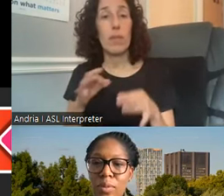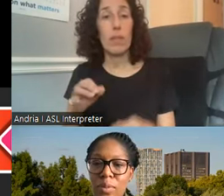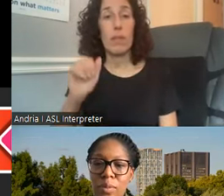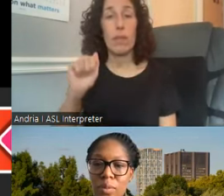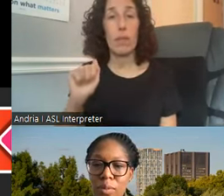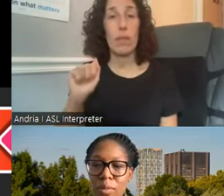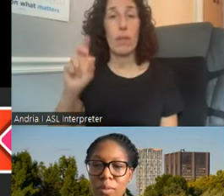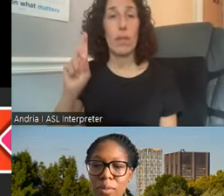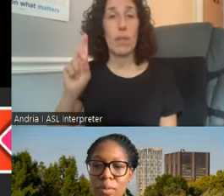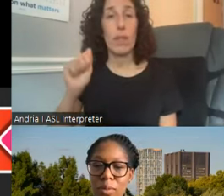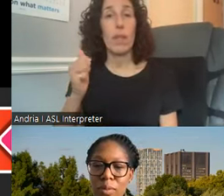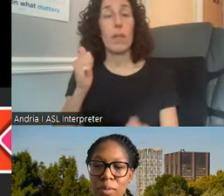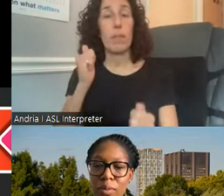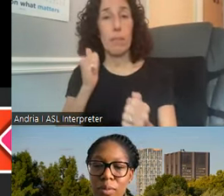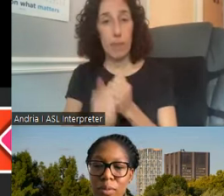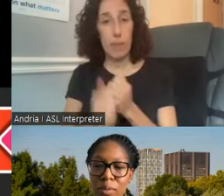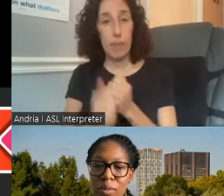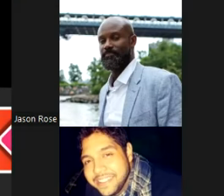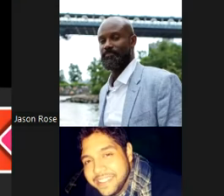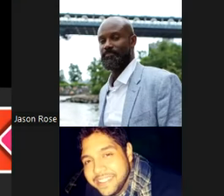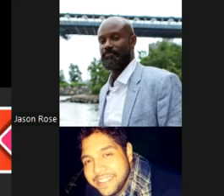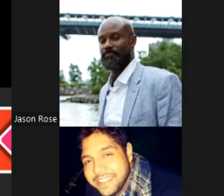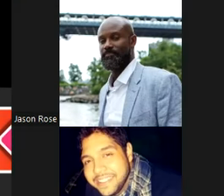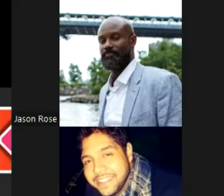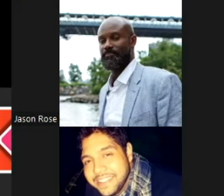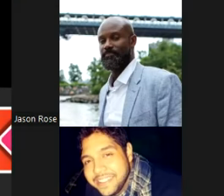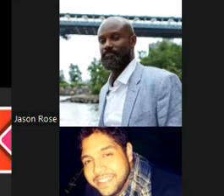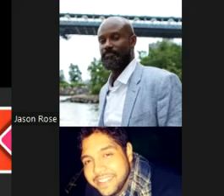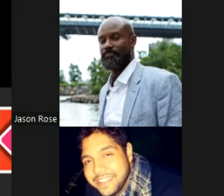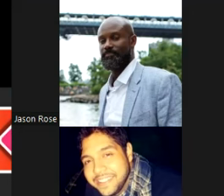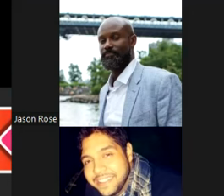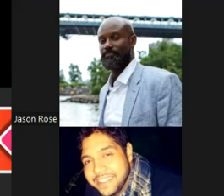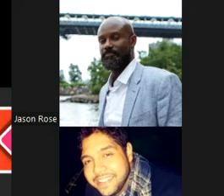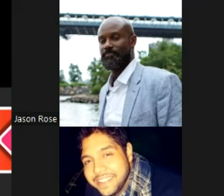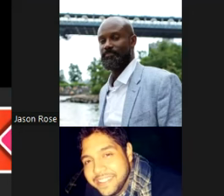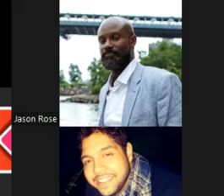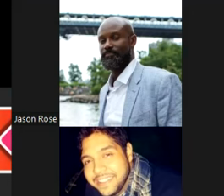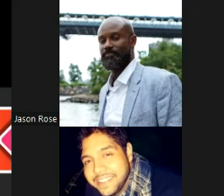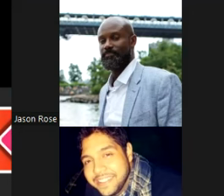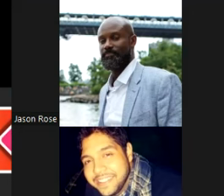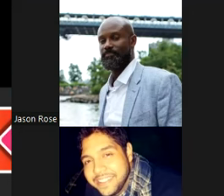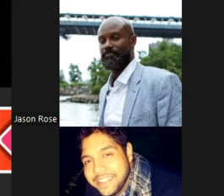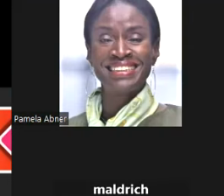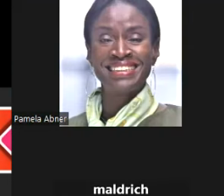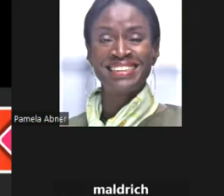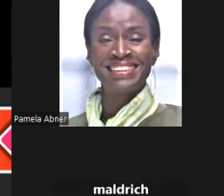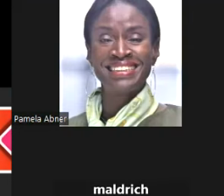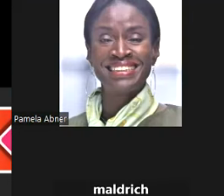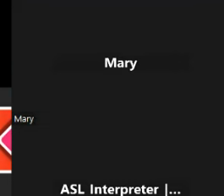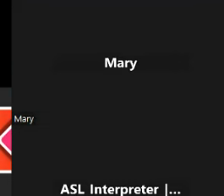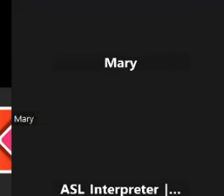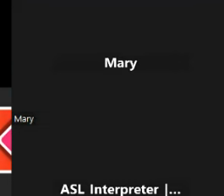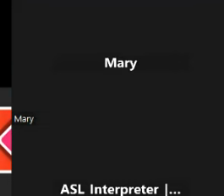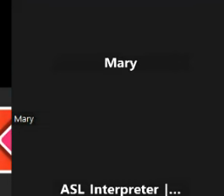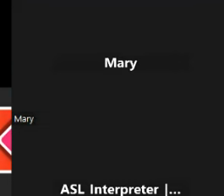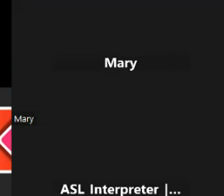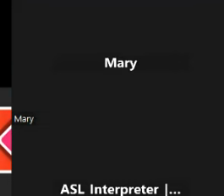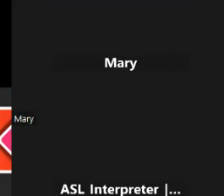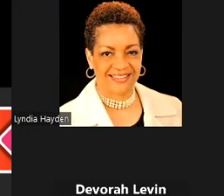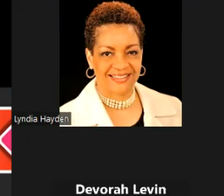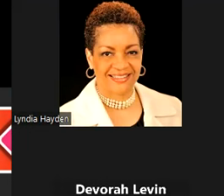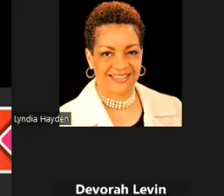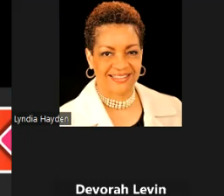in 1990. And it says that a disability is a physical or mental impairment that substantially limits one or